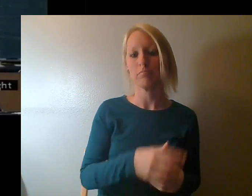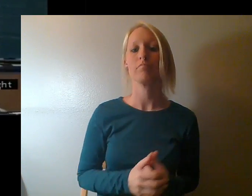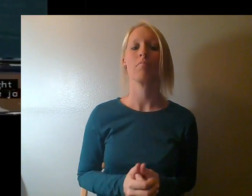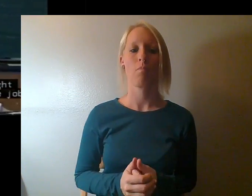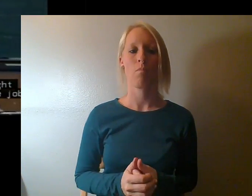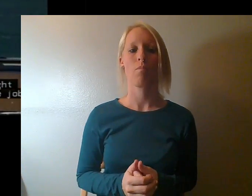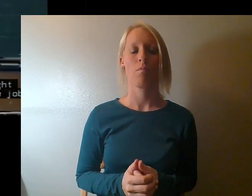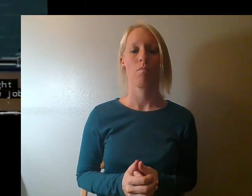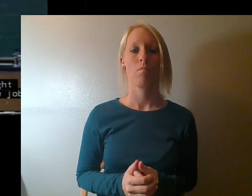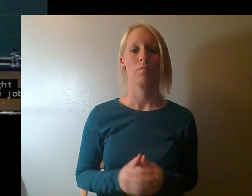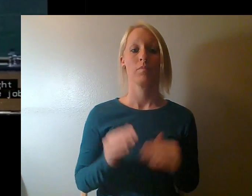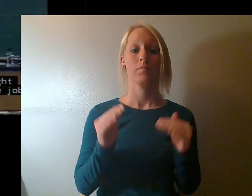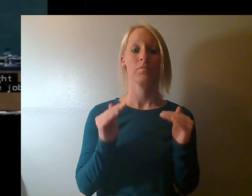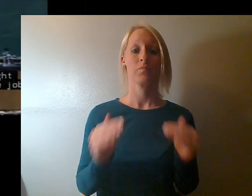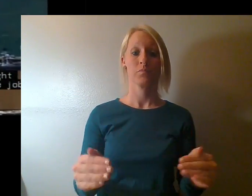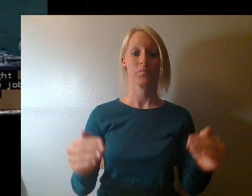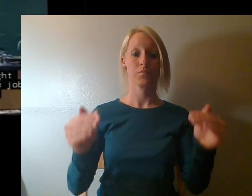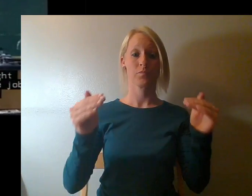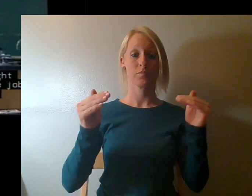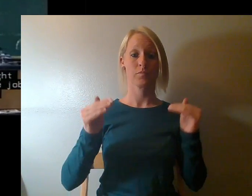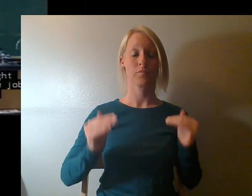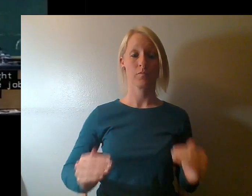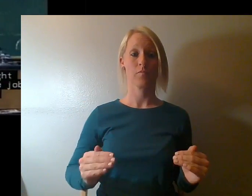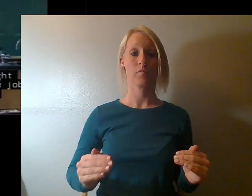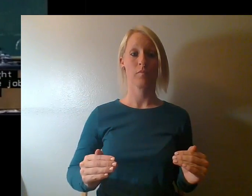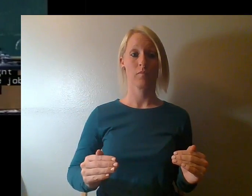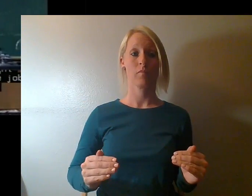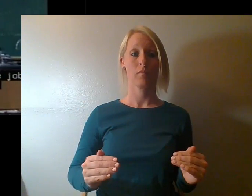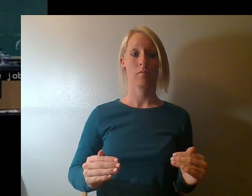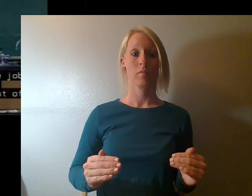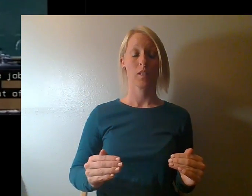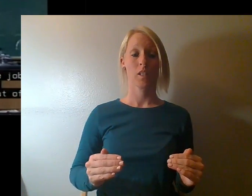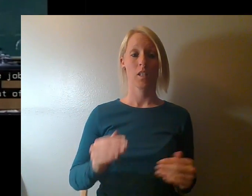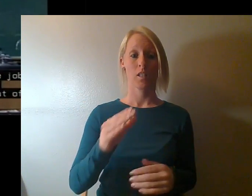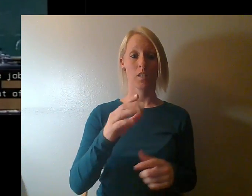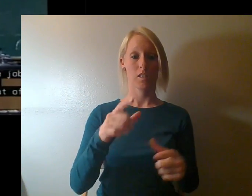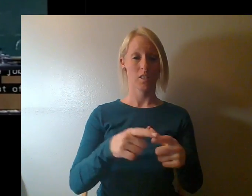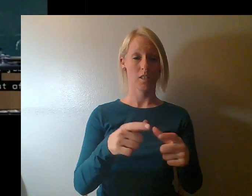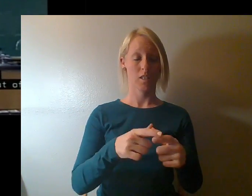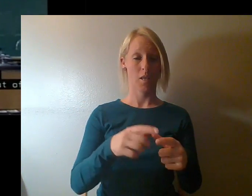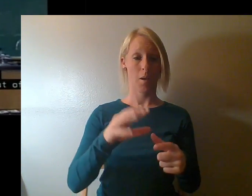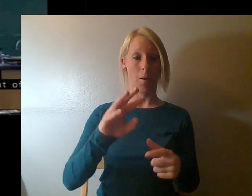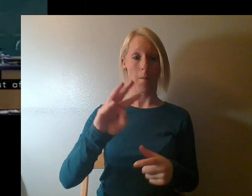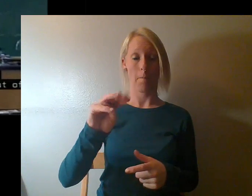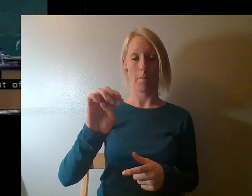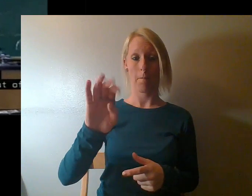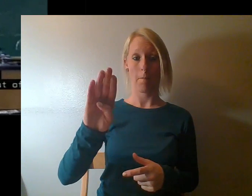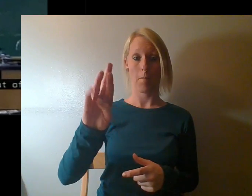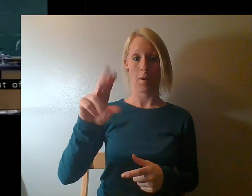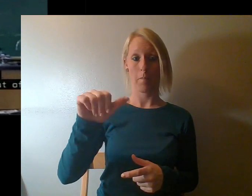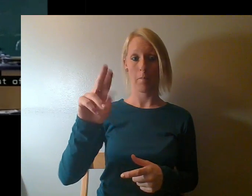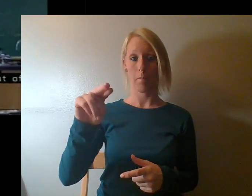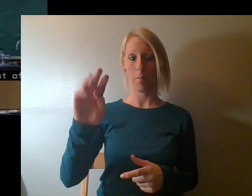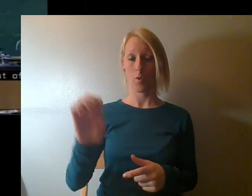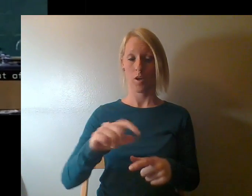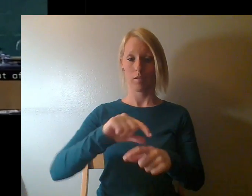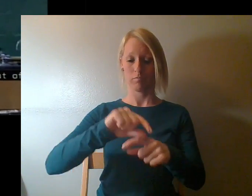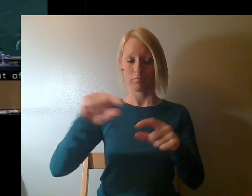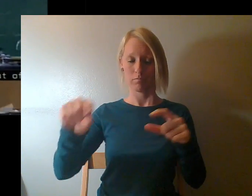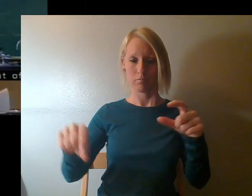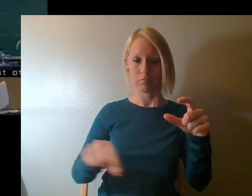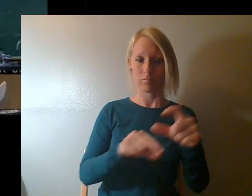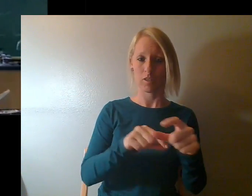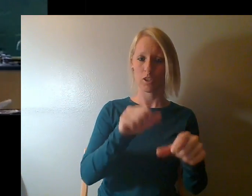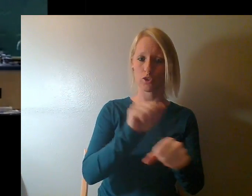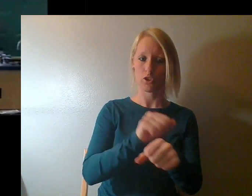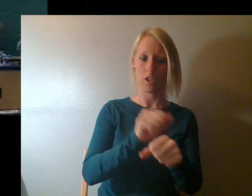here, where it says that the job of the cell membrane is to control what goes in and out of the cell. All right?